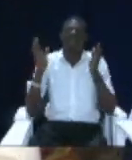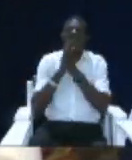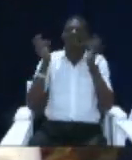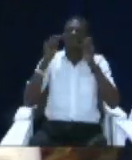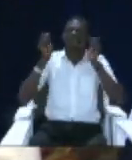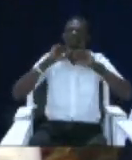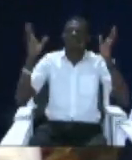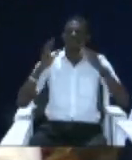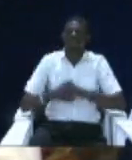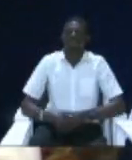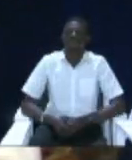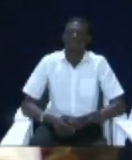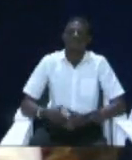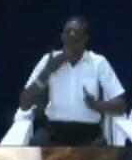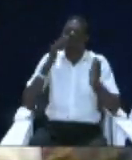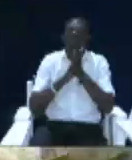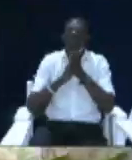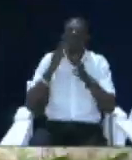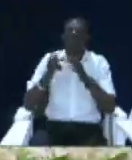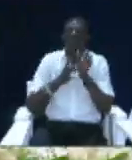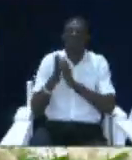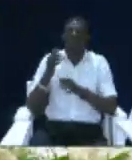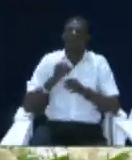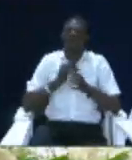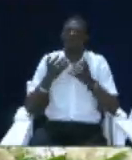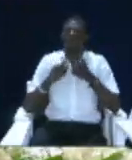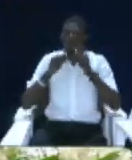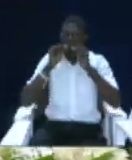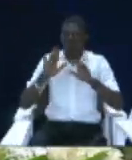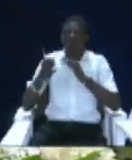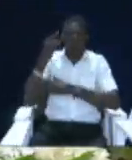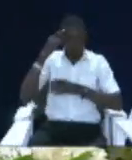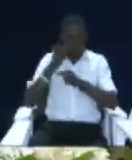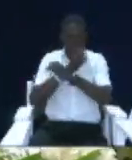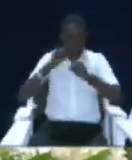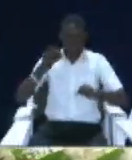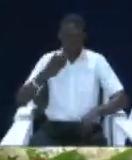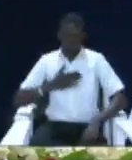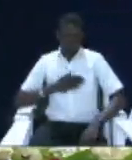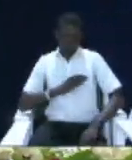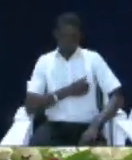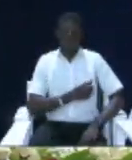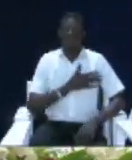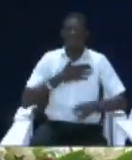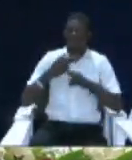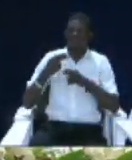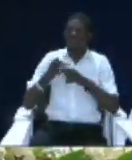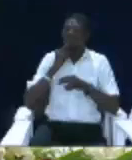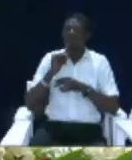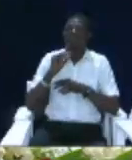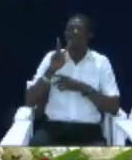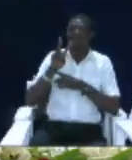Hallelujah. Praise the living Jesus. I want to bless God for the salvation of my soul. My name is Victor